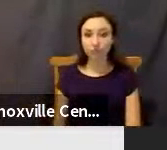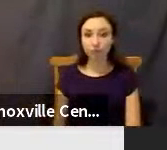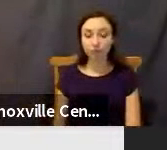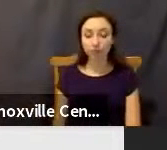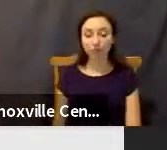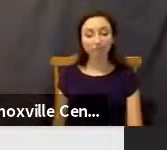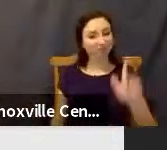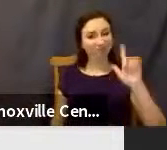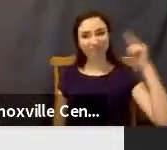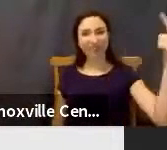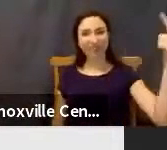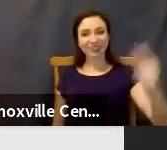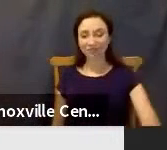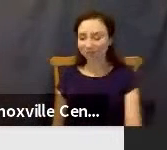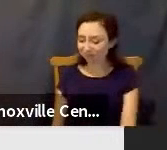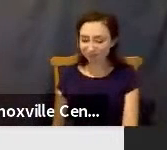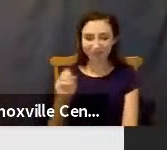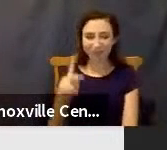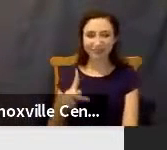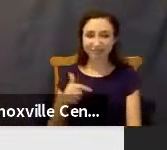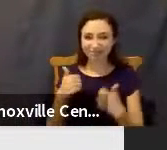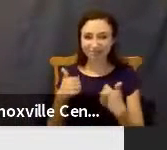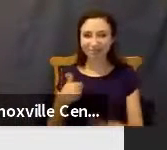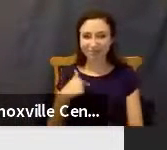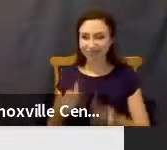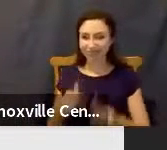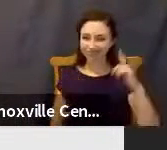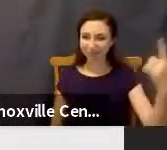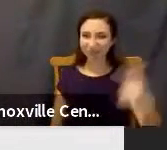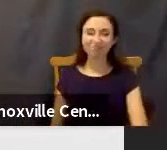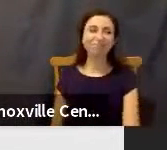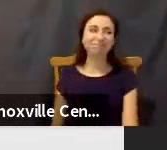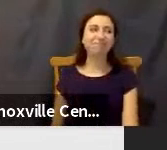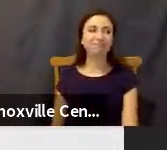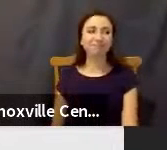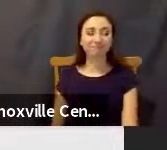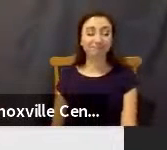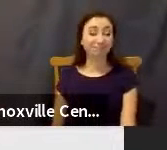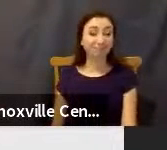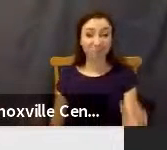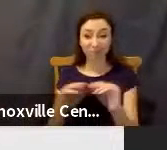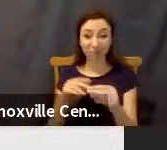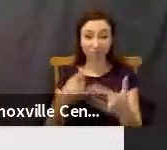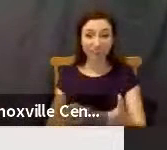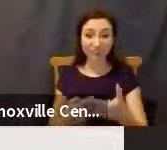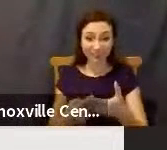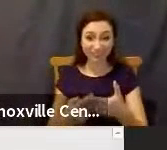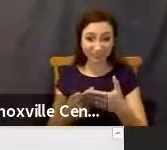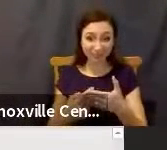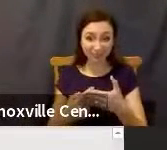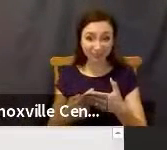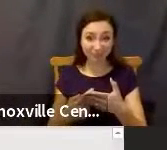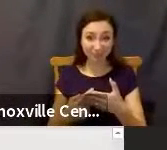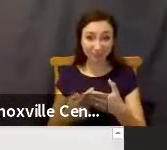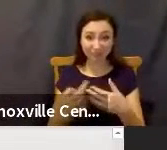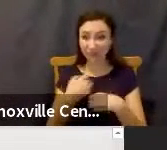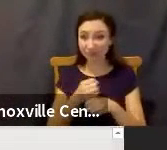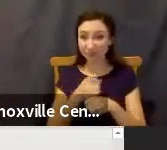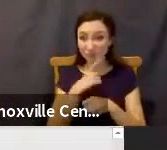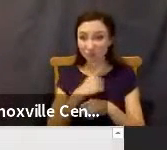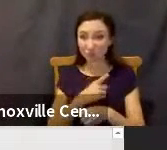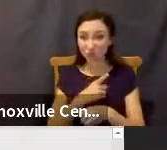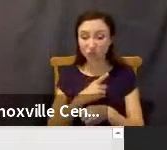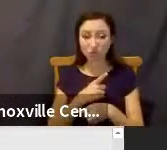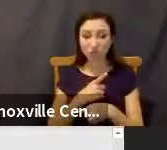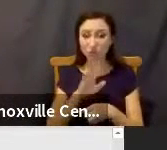I'll second it. Okay. I'll say. Any further discussion? I guess just make sure if you haven't already to